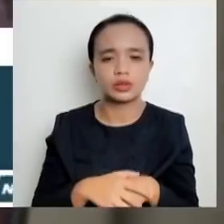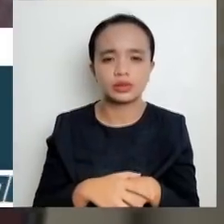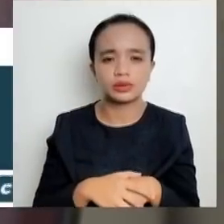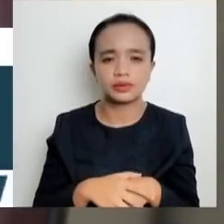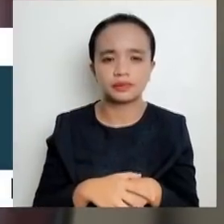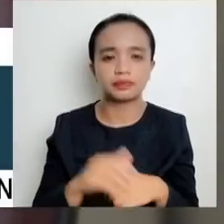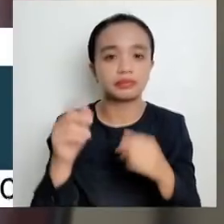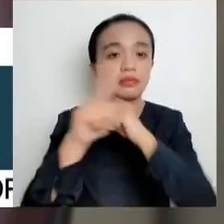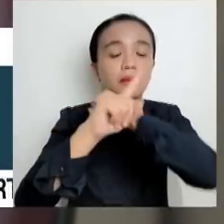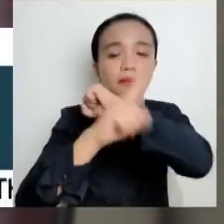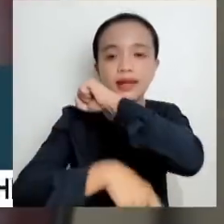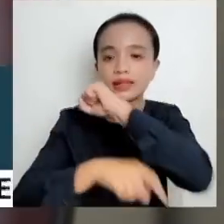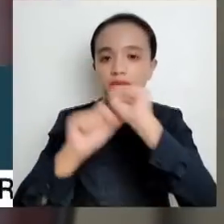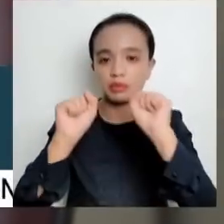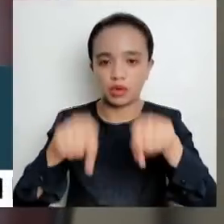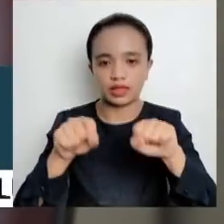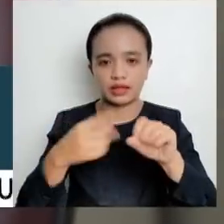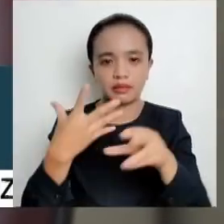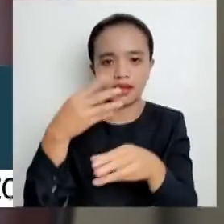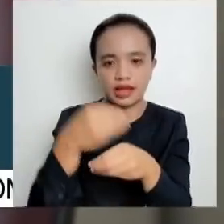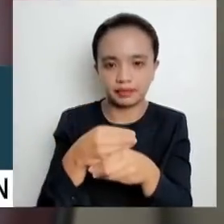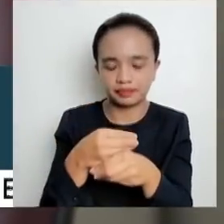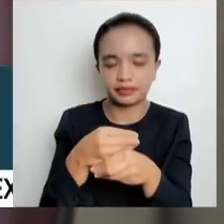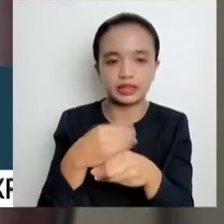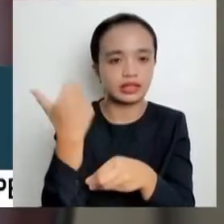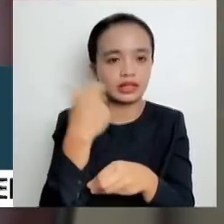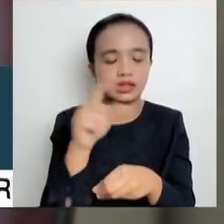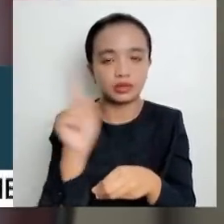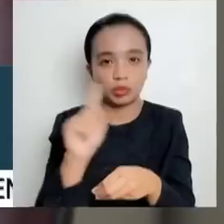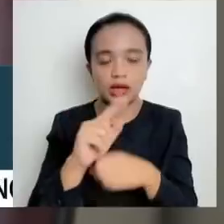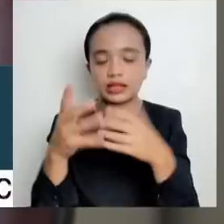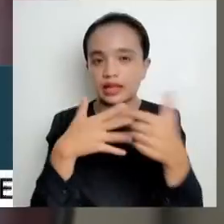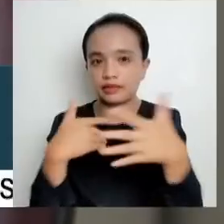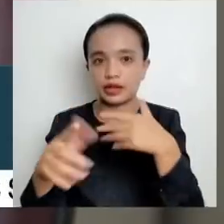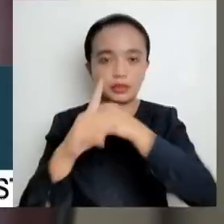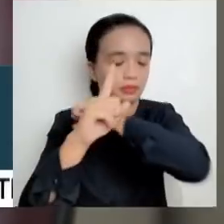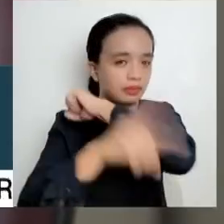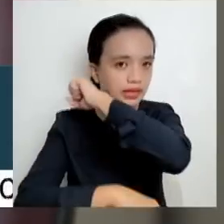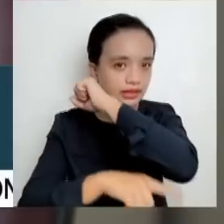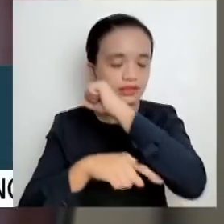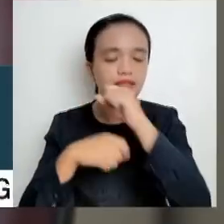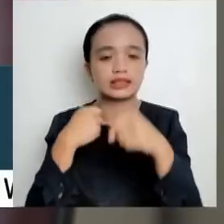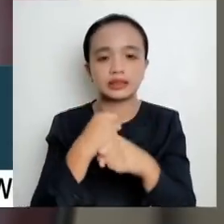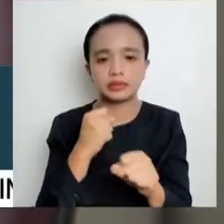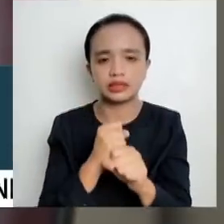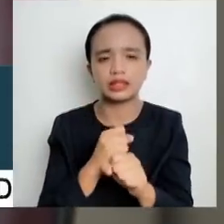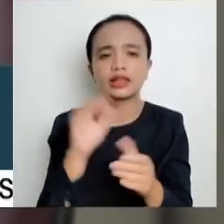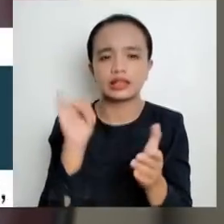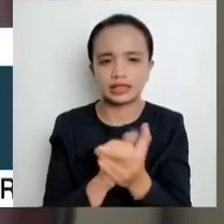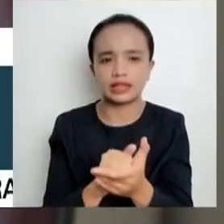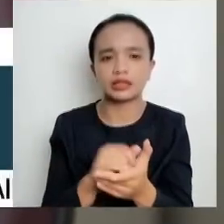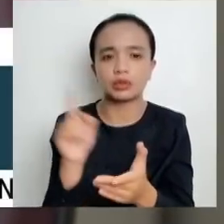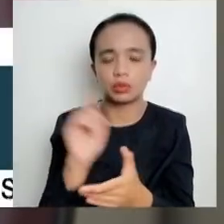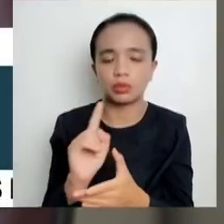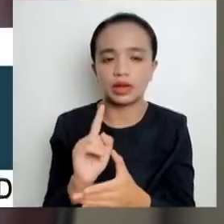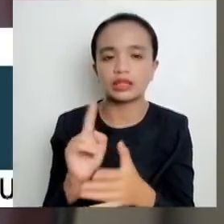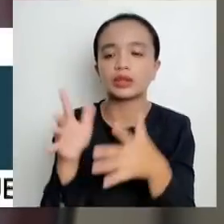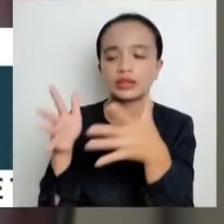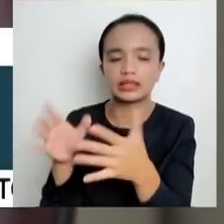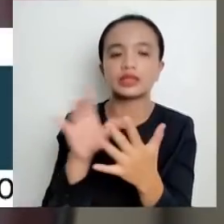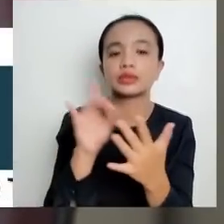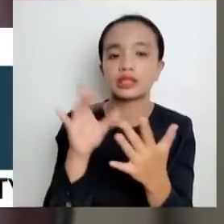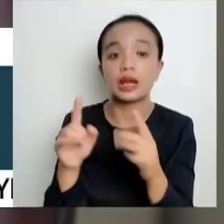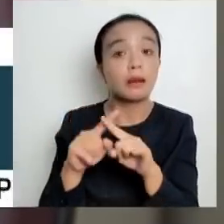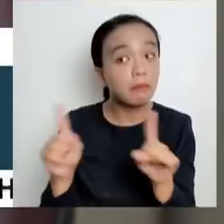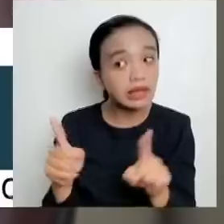penalty that can be imposed. Any penalty that the committee may determine. So yun na lang po yung mga natitirang options. But I'm not saying